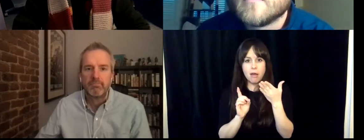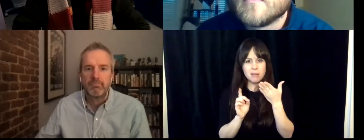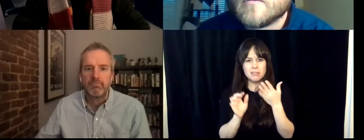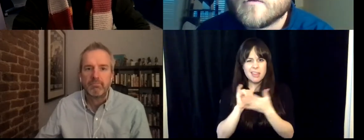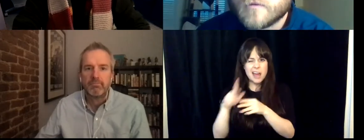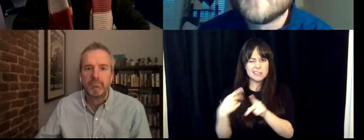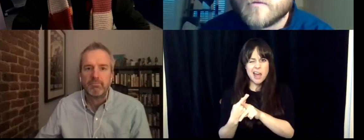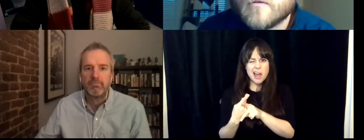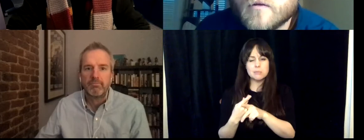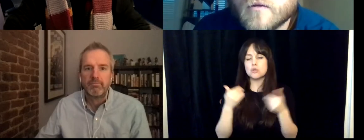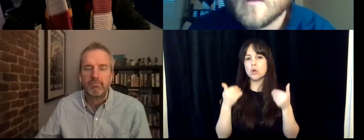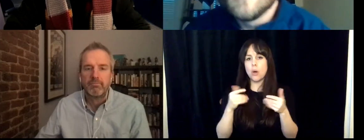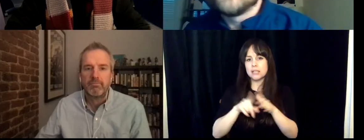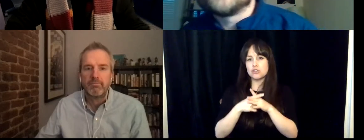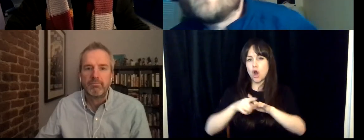that you can apply for.